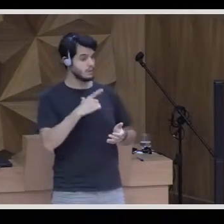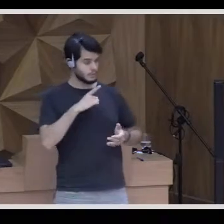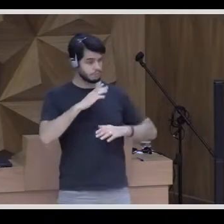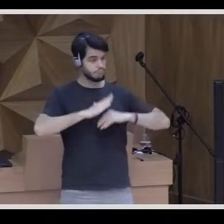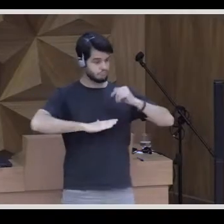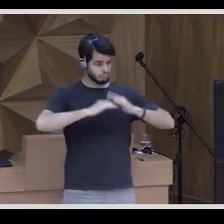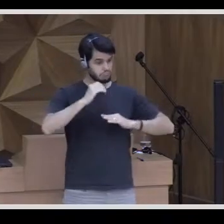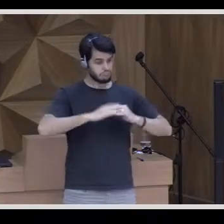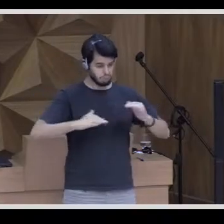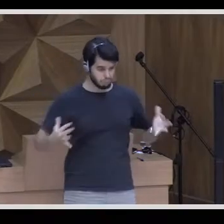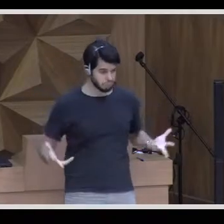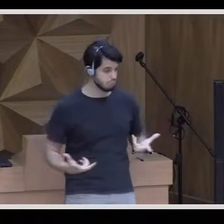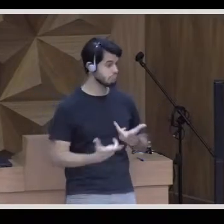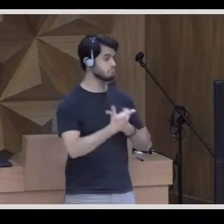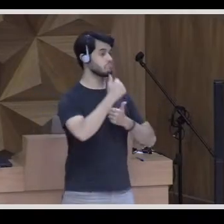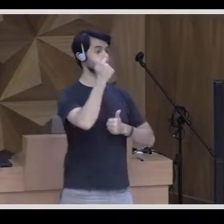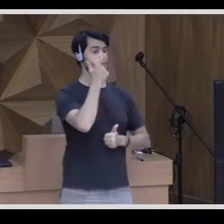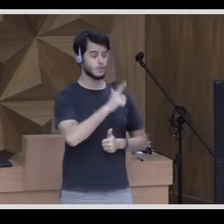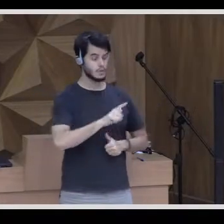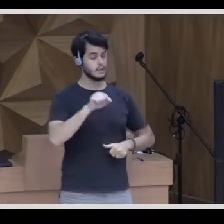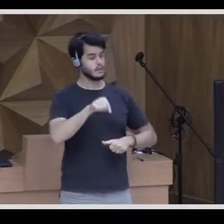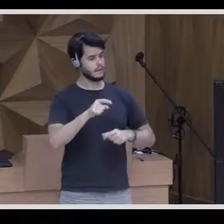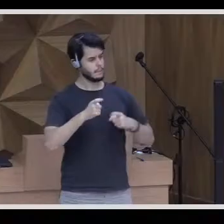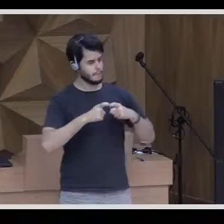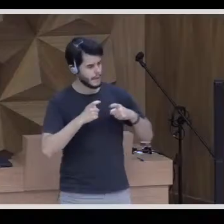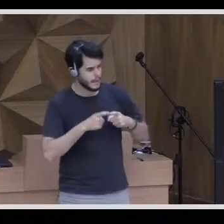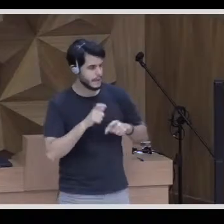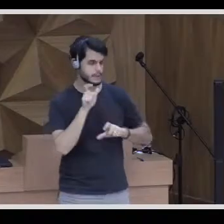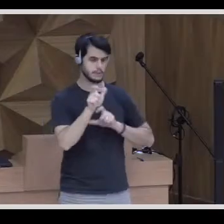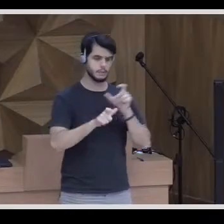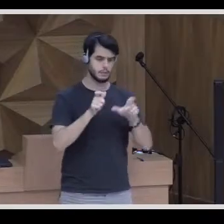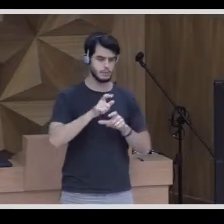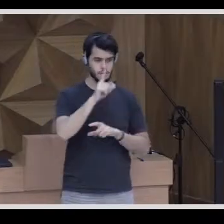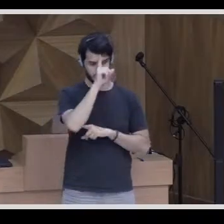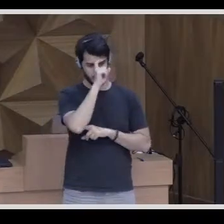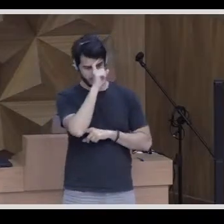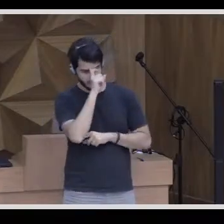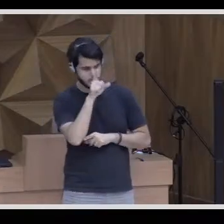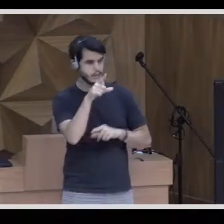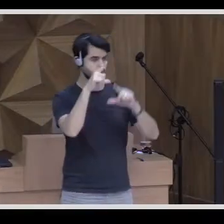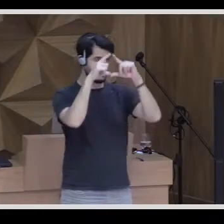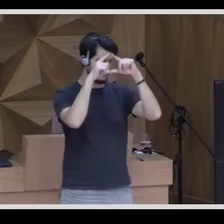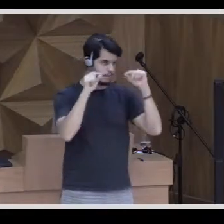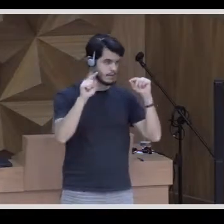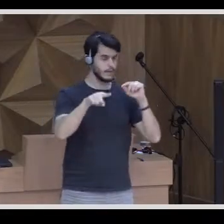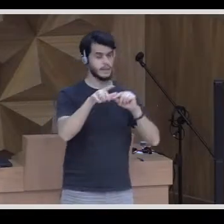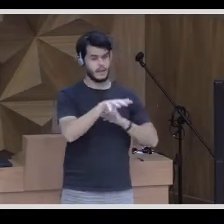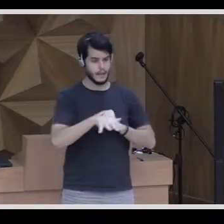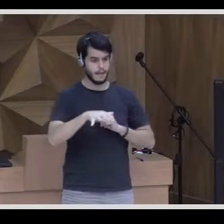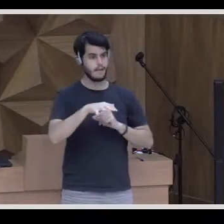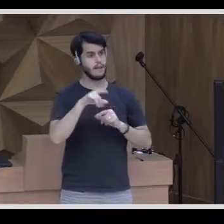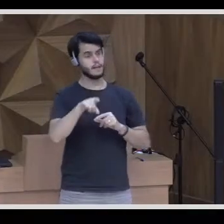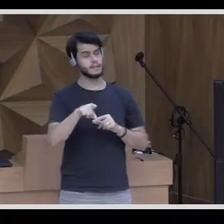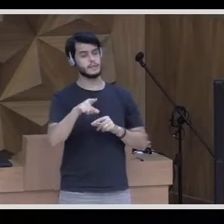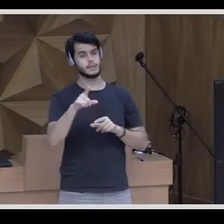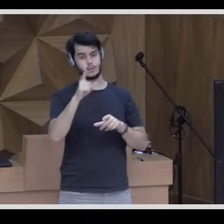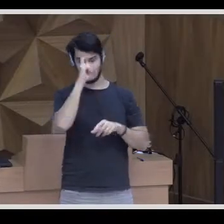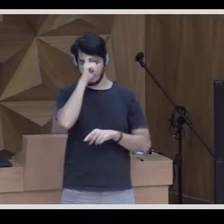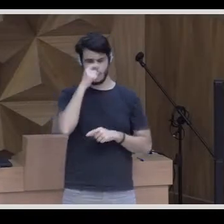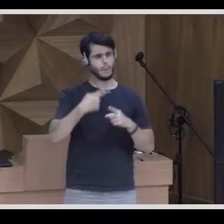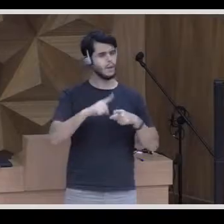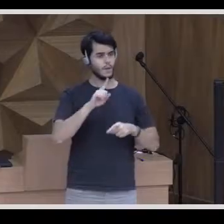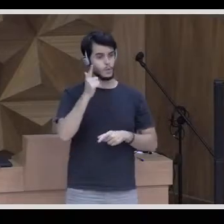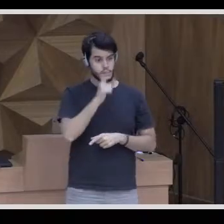medical personnel, people in clinical settings, why are they unable to use these devices? And so we spent a kind of number of